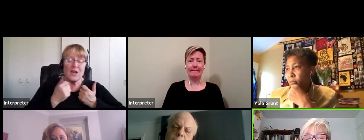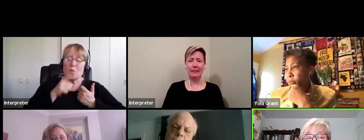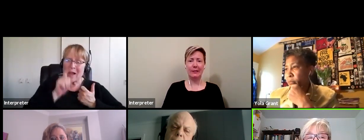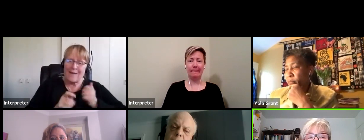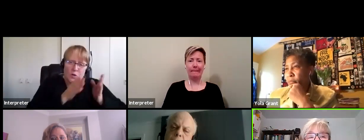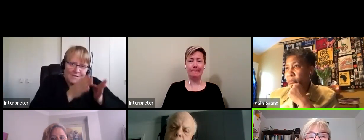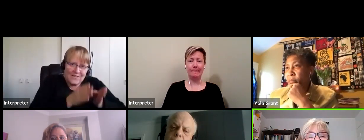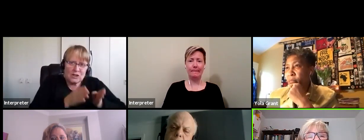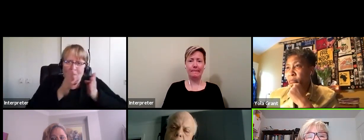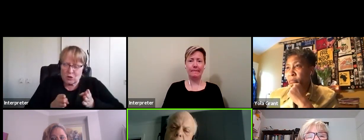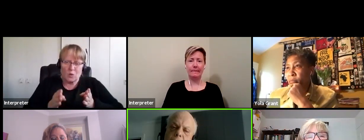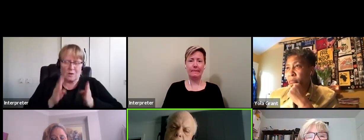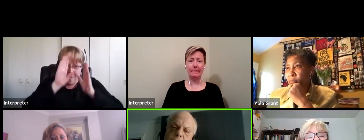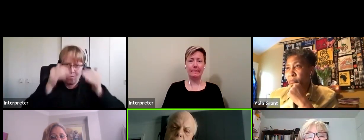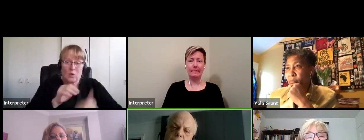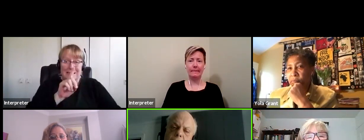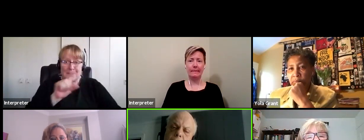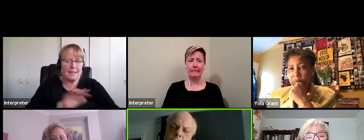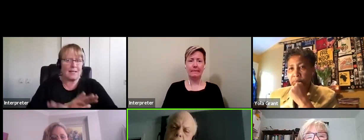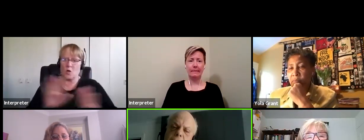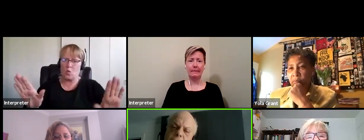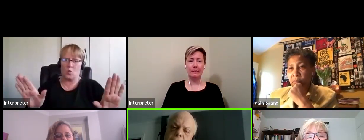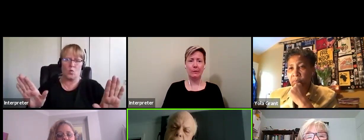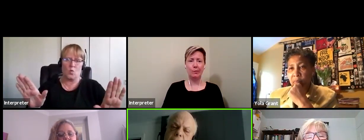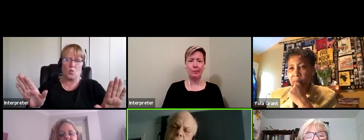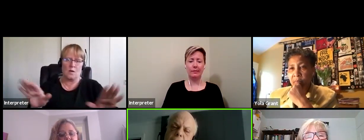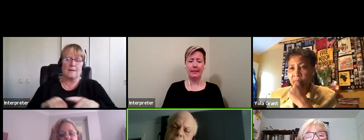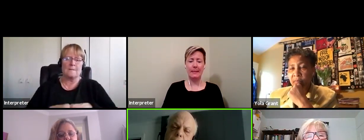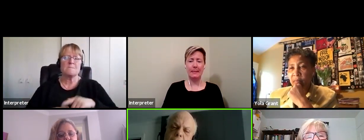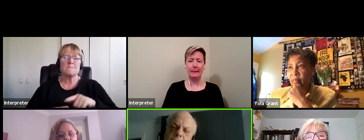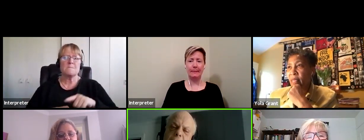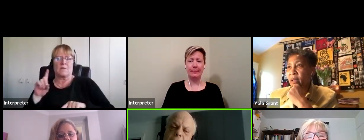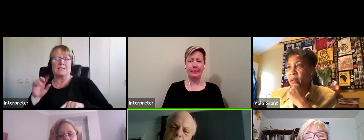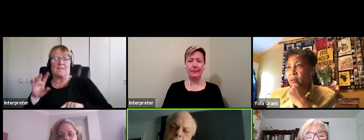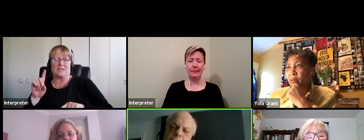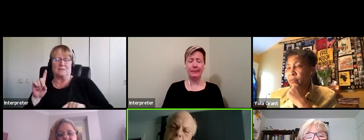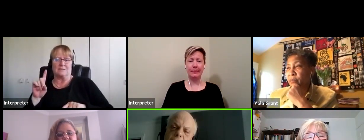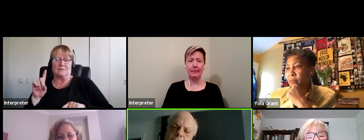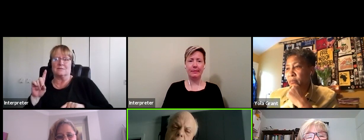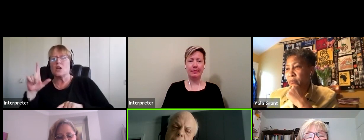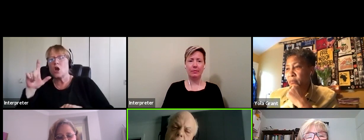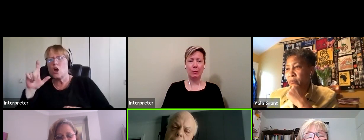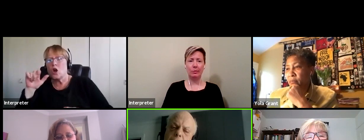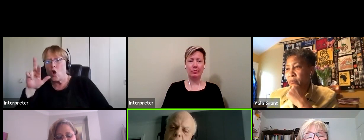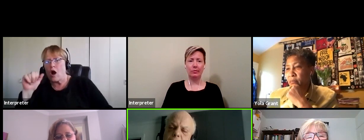not as disabilities. And so, Laura, just finally, and Laura, we're coming back to you in a minute.